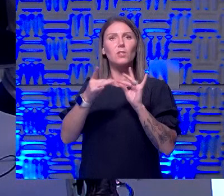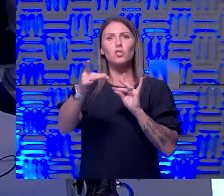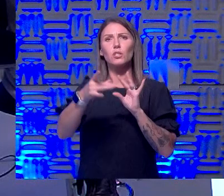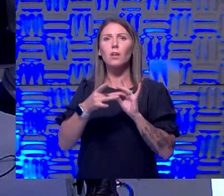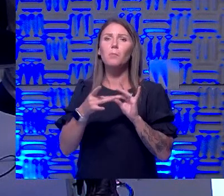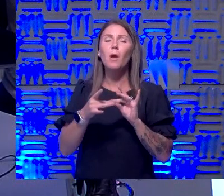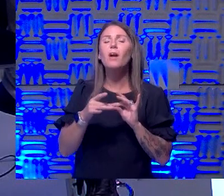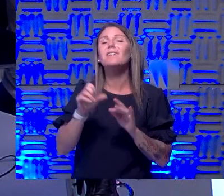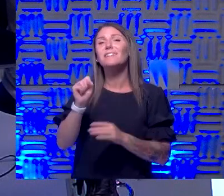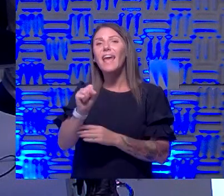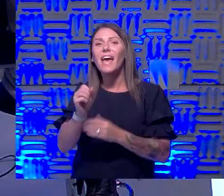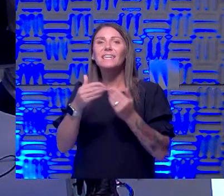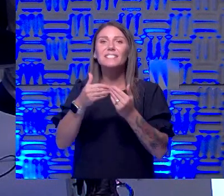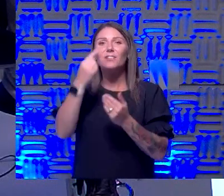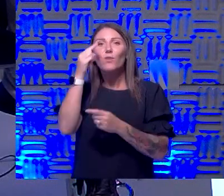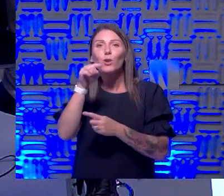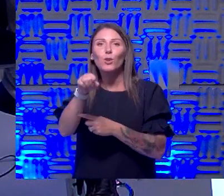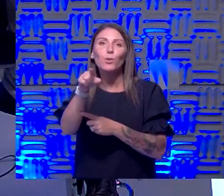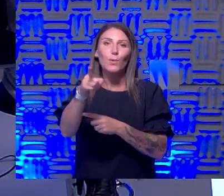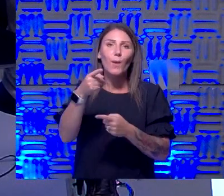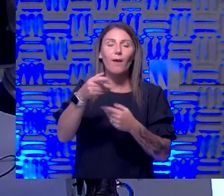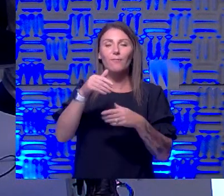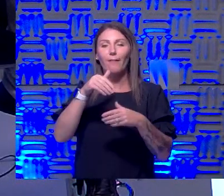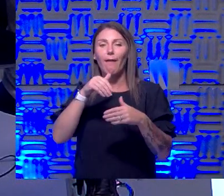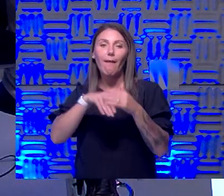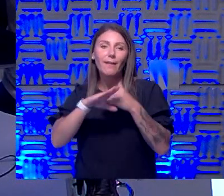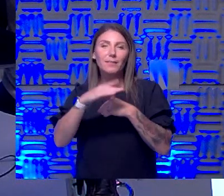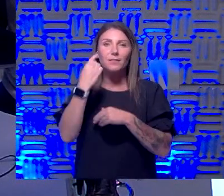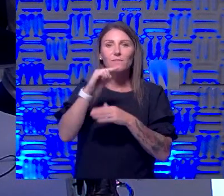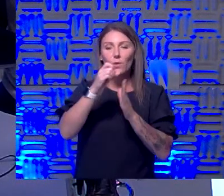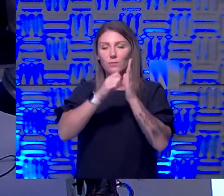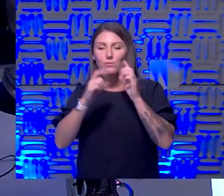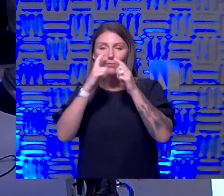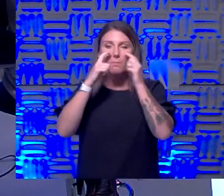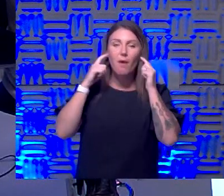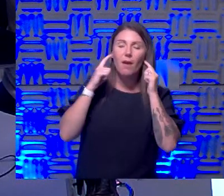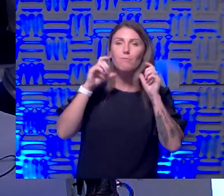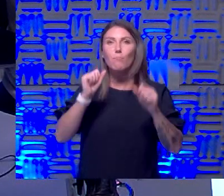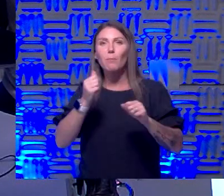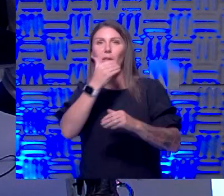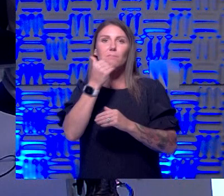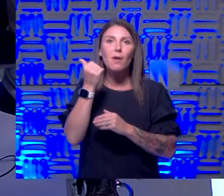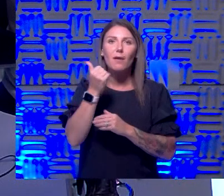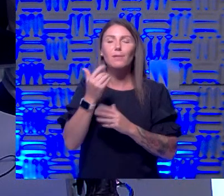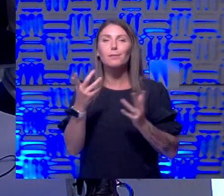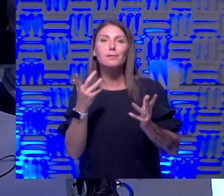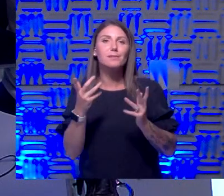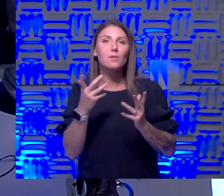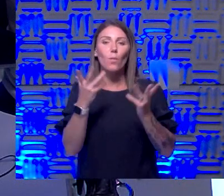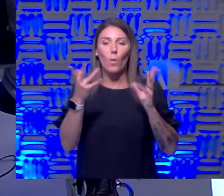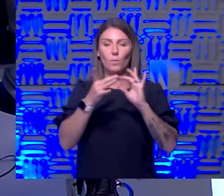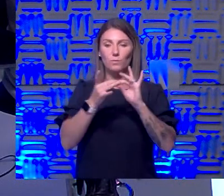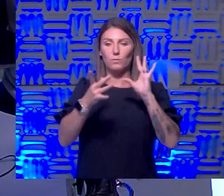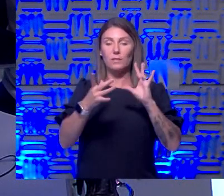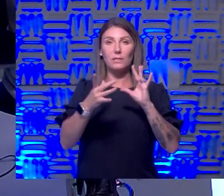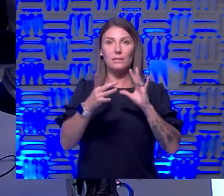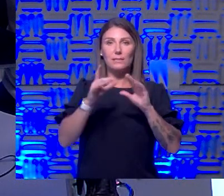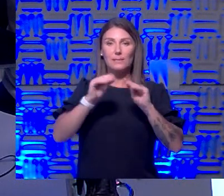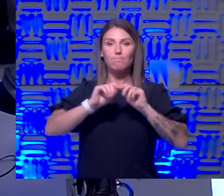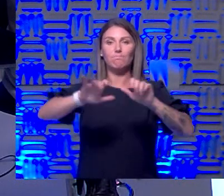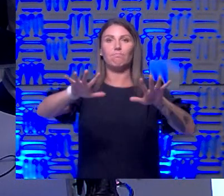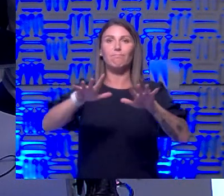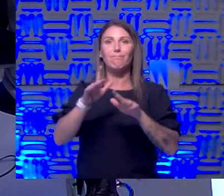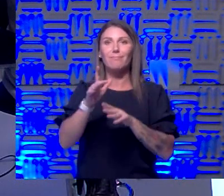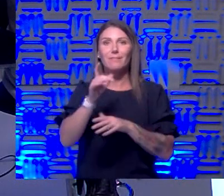that, well, yeah, it's easy for you guys because you have access to surgical masks and they're probably the best. I think probably what was released yesterday is helping